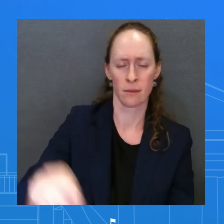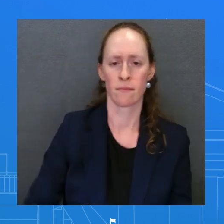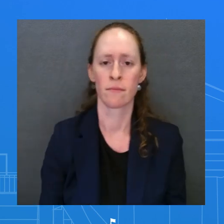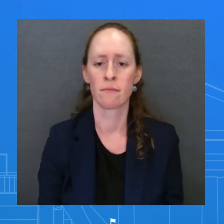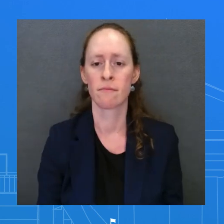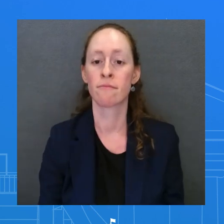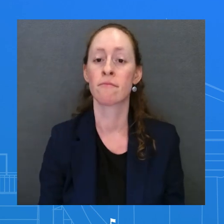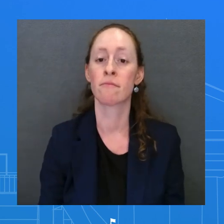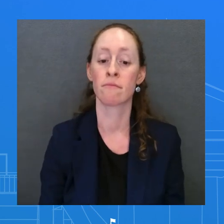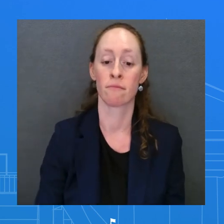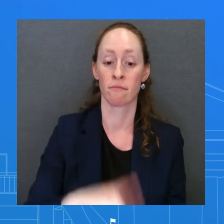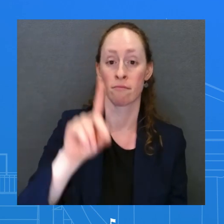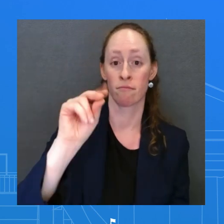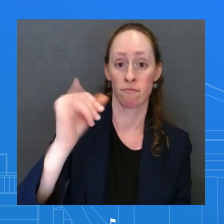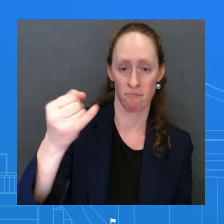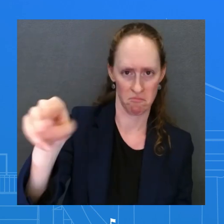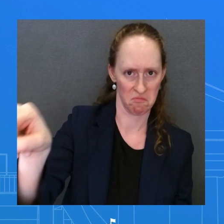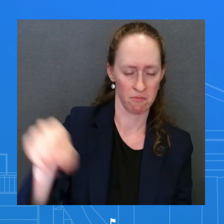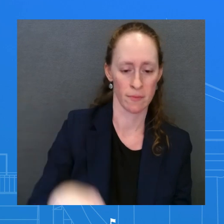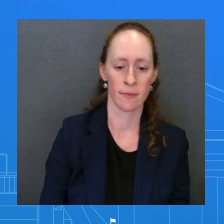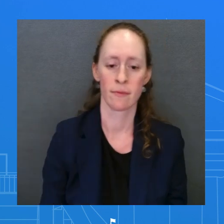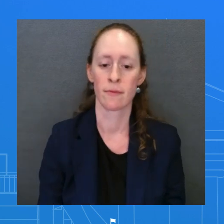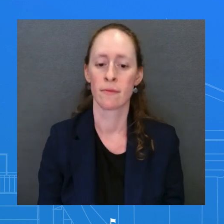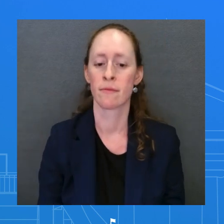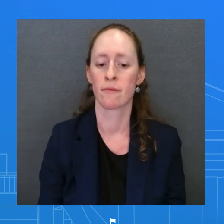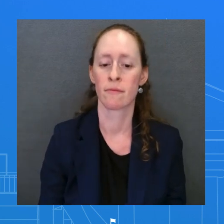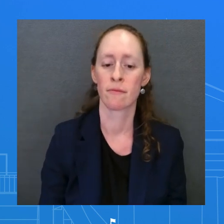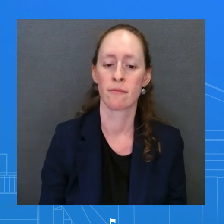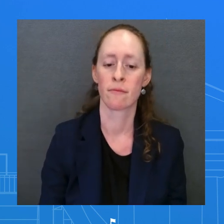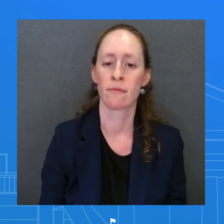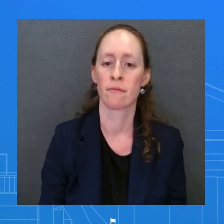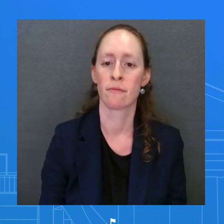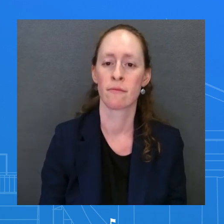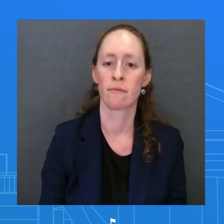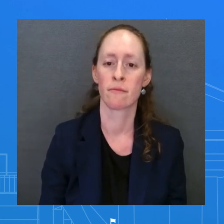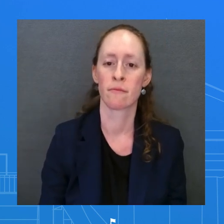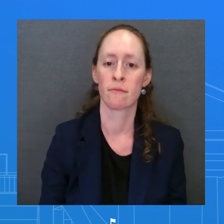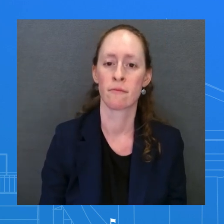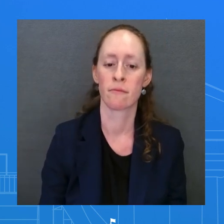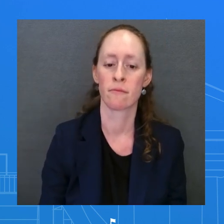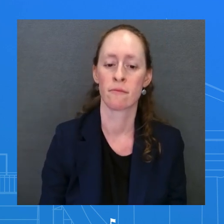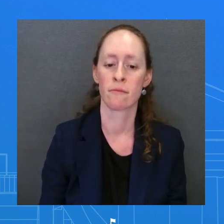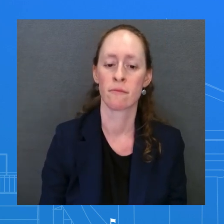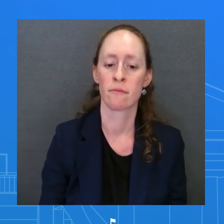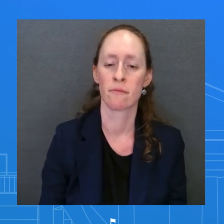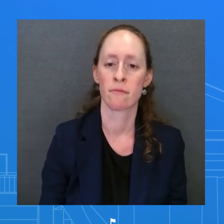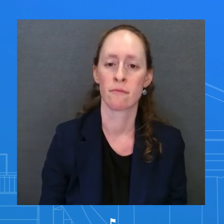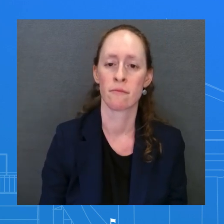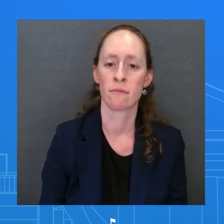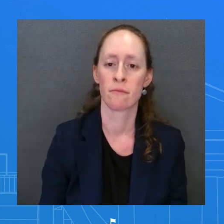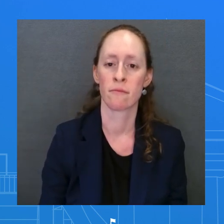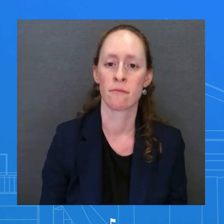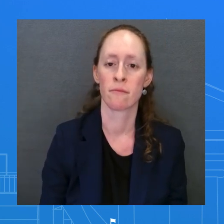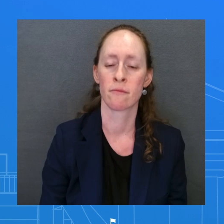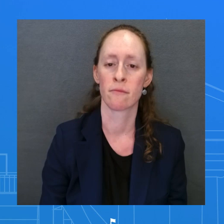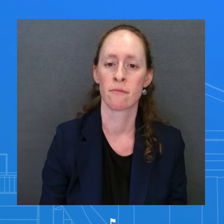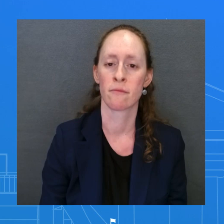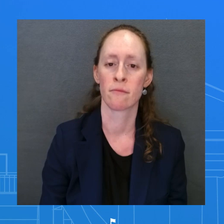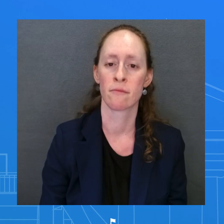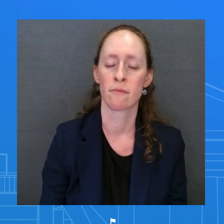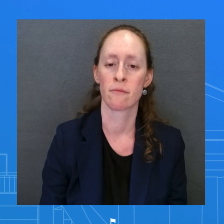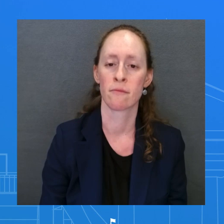White House counsel's office. And there was reporting earlier in the week that after the plea agreement was reached by Hunter Biden, that the president